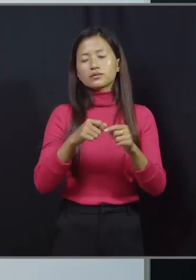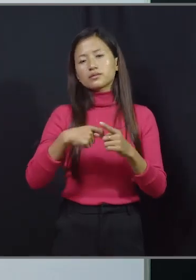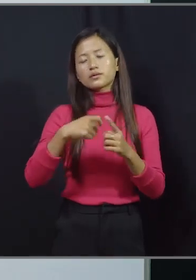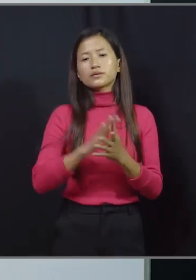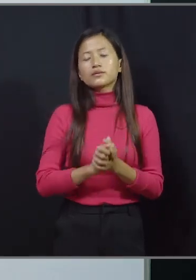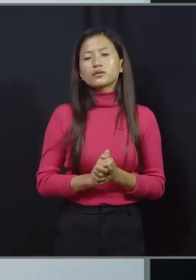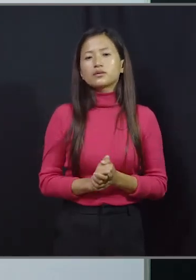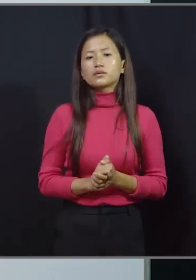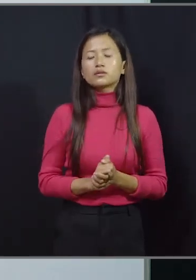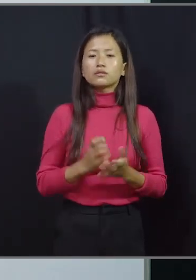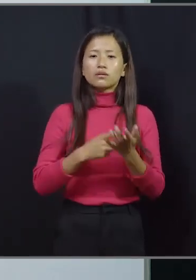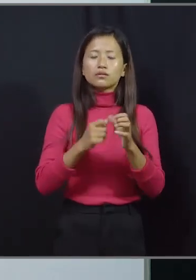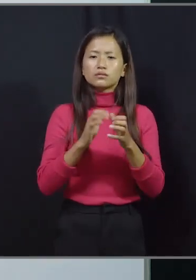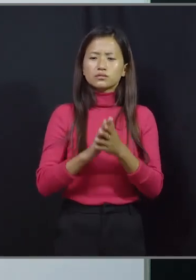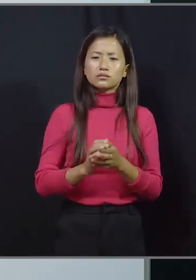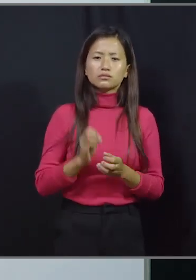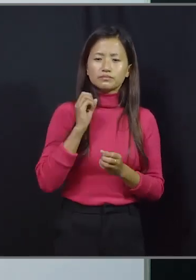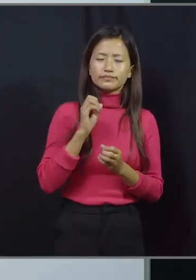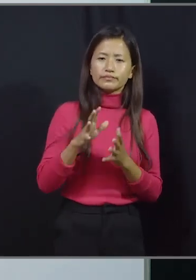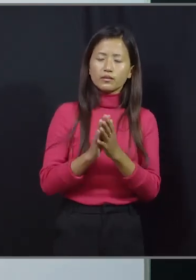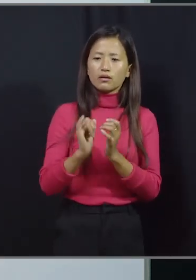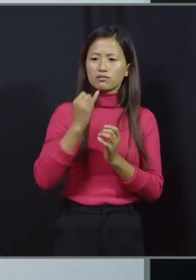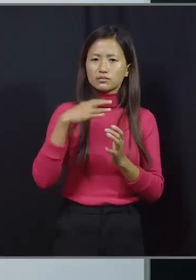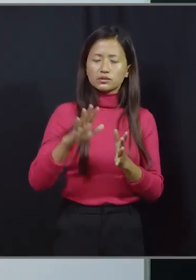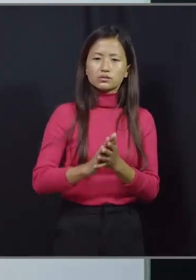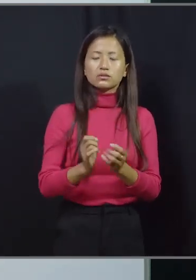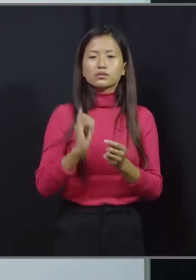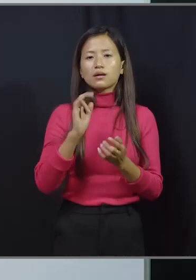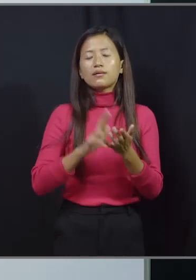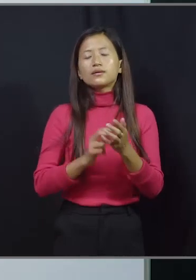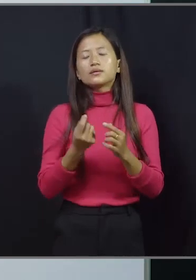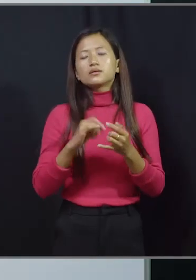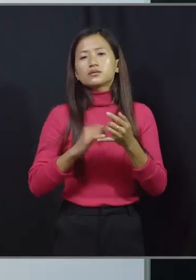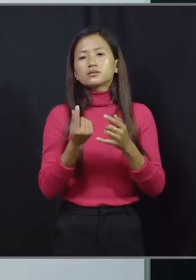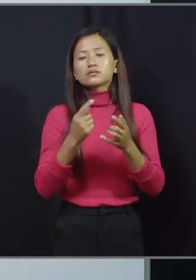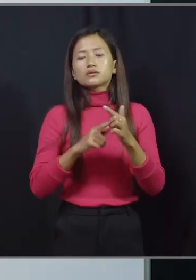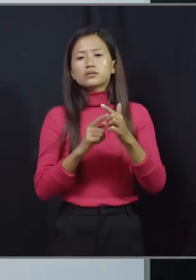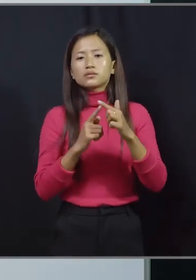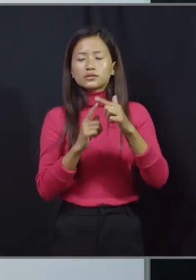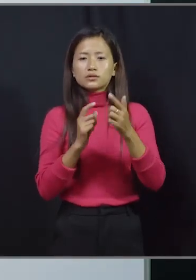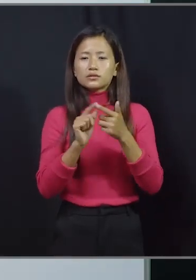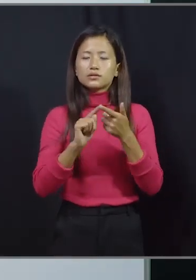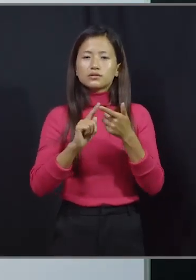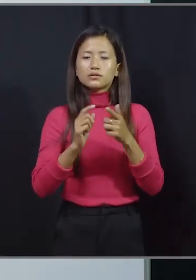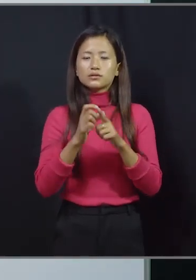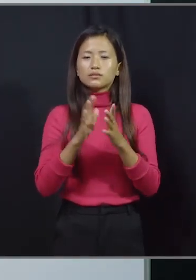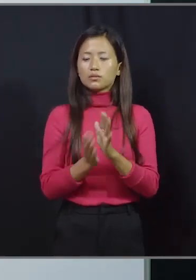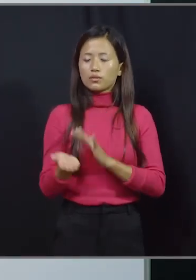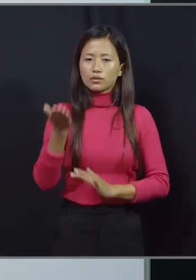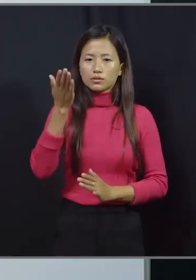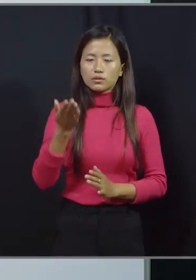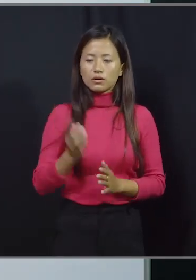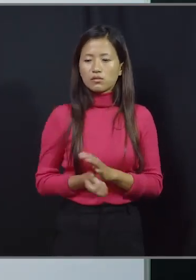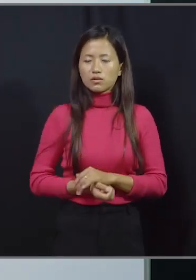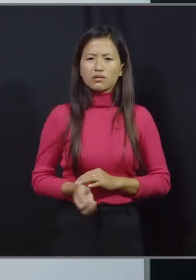Indian soldiers were racially insulted, and as I have mentioned, they were not promoted to a